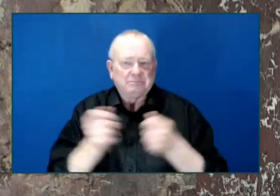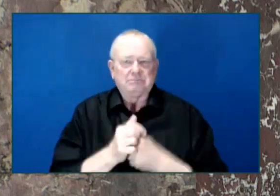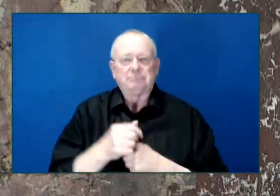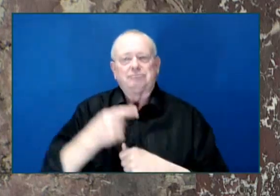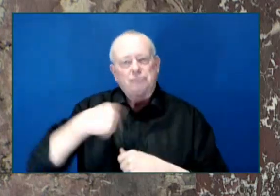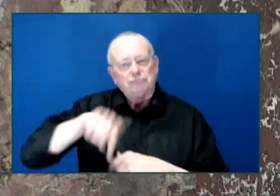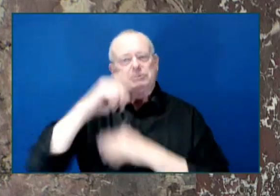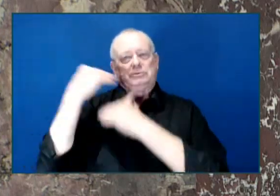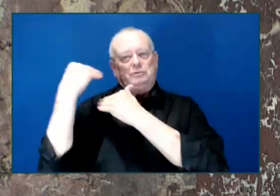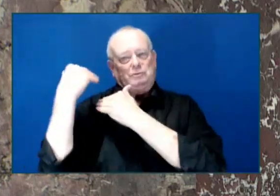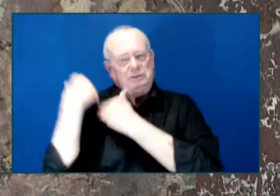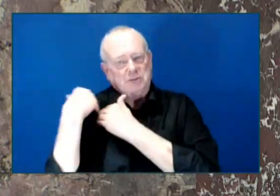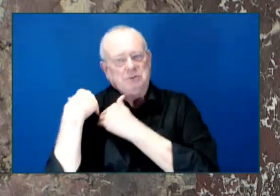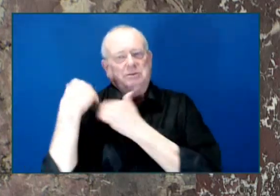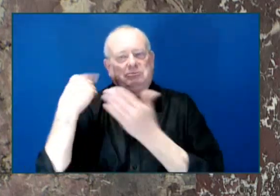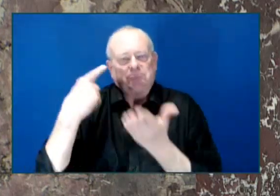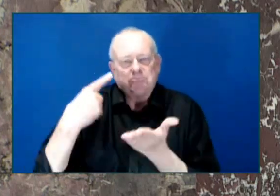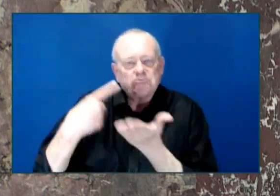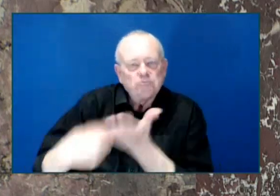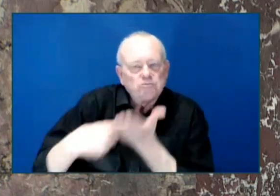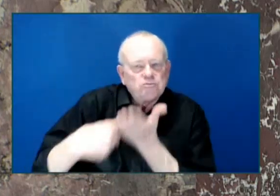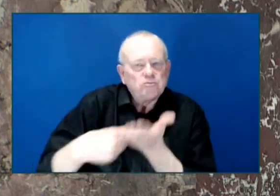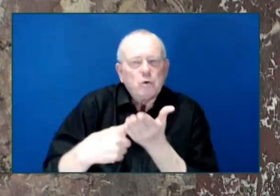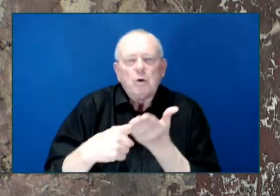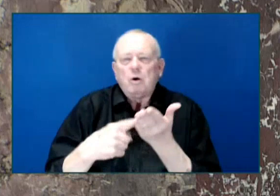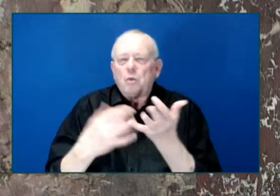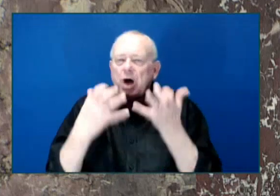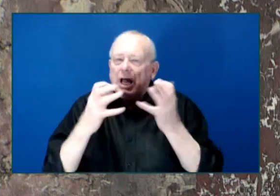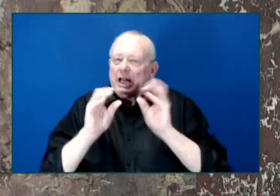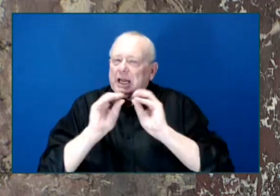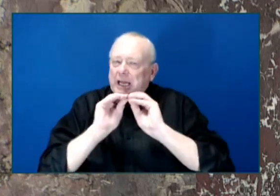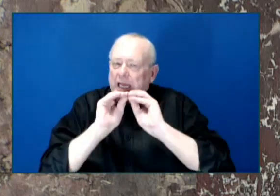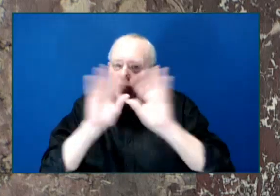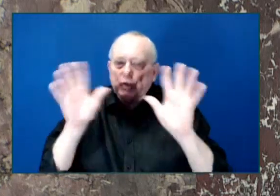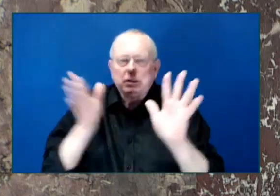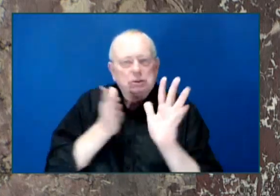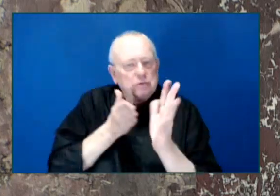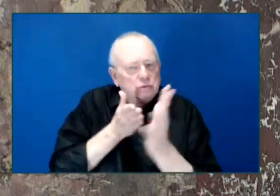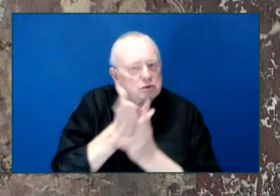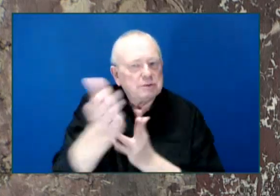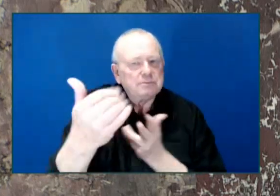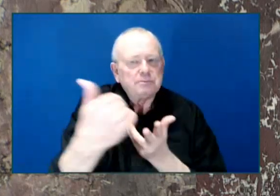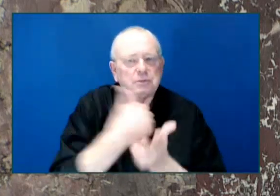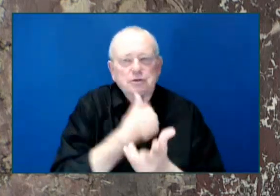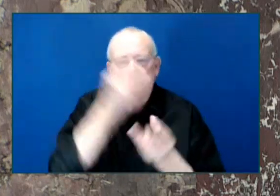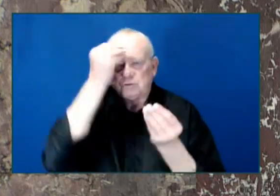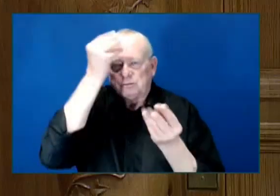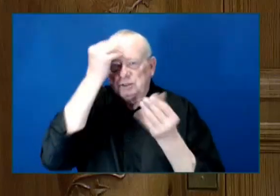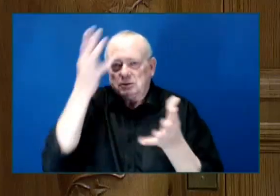up because we all have the same shared goal, which is making sure these kids have the supports they need.